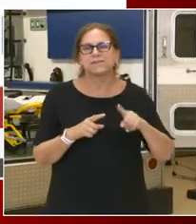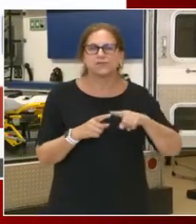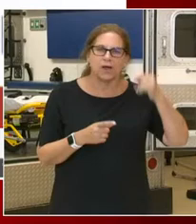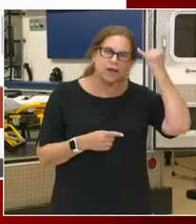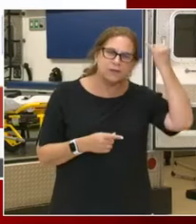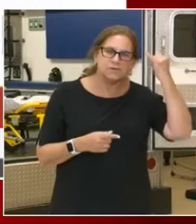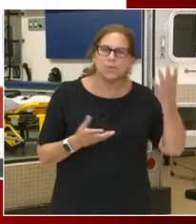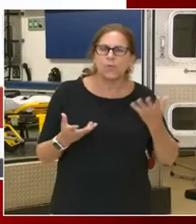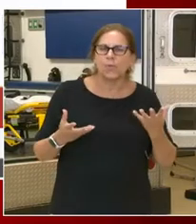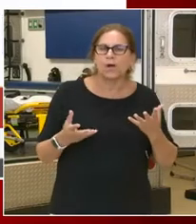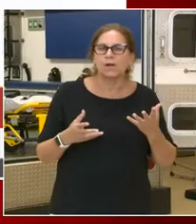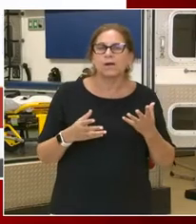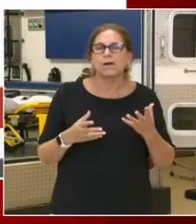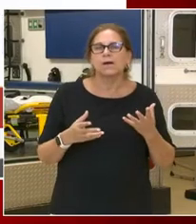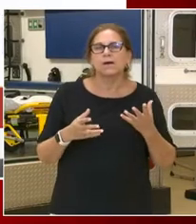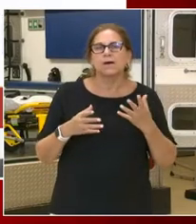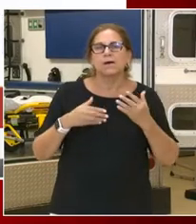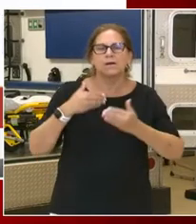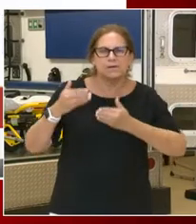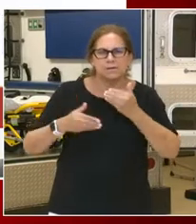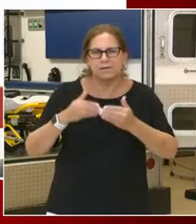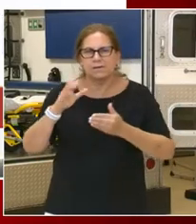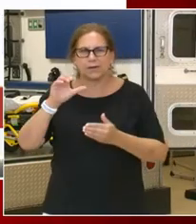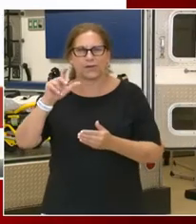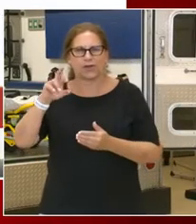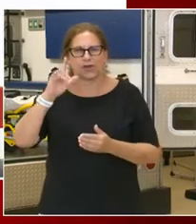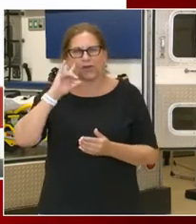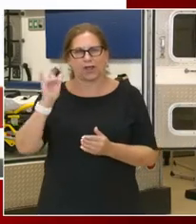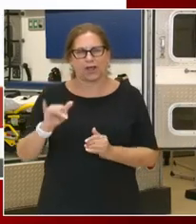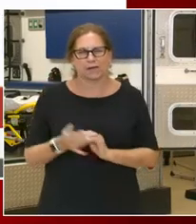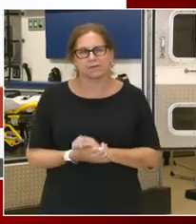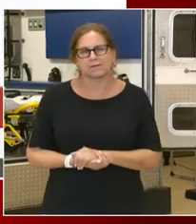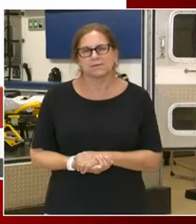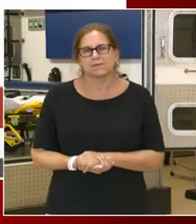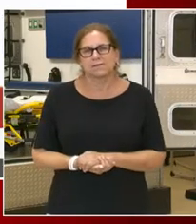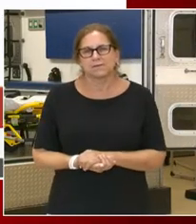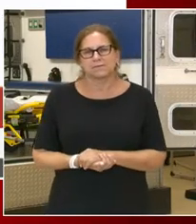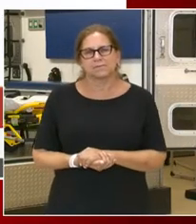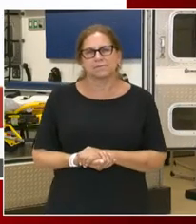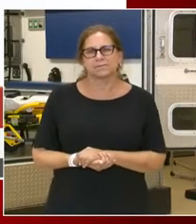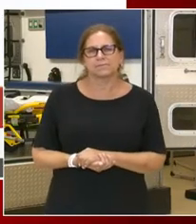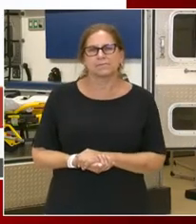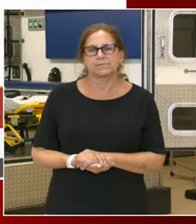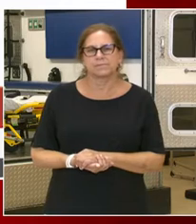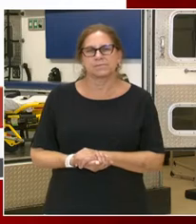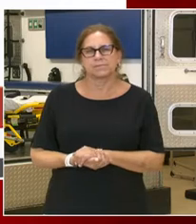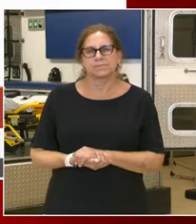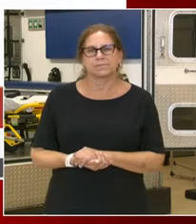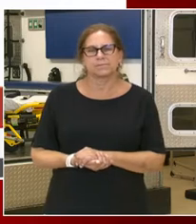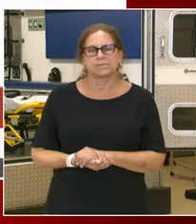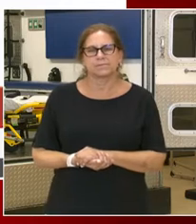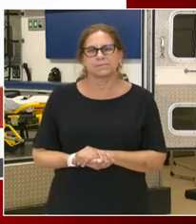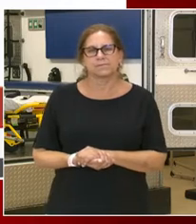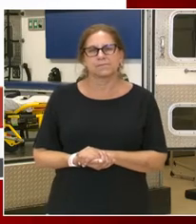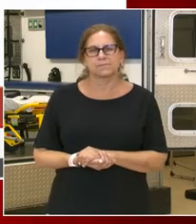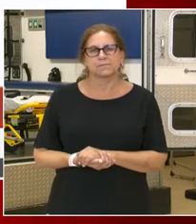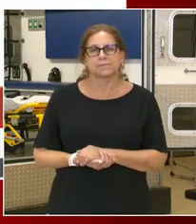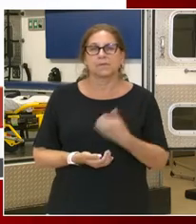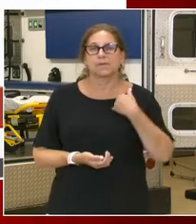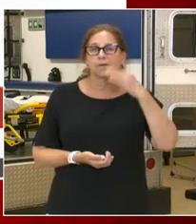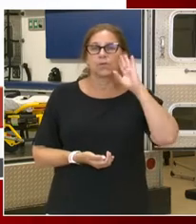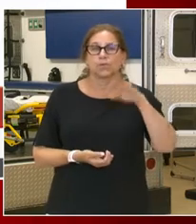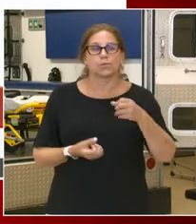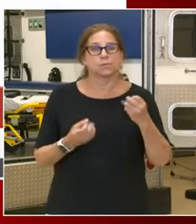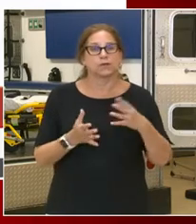and one of the things that we've learned over and over again from talking to them is how much they value work and working. And we are investing